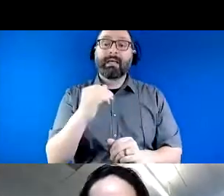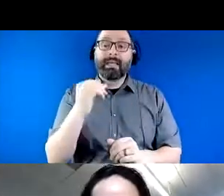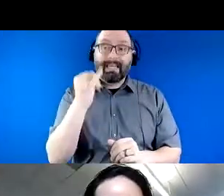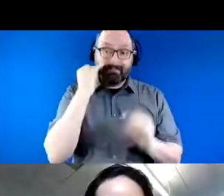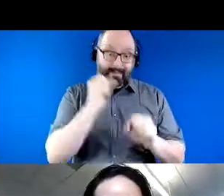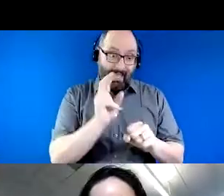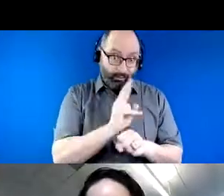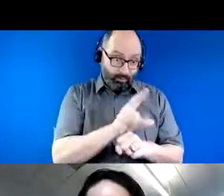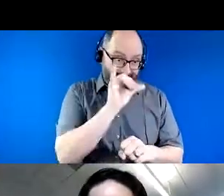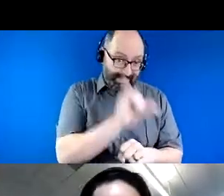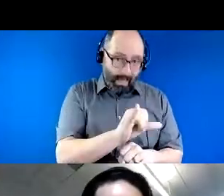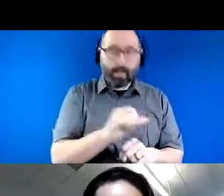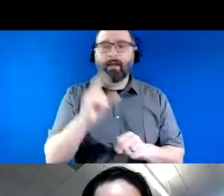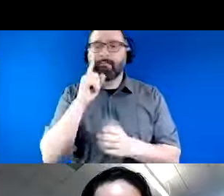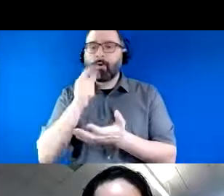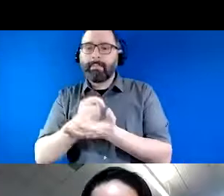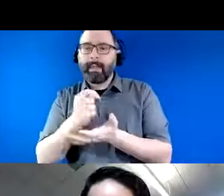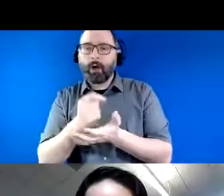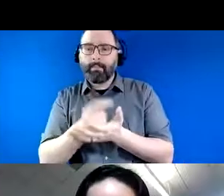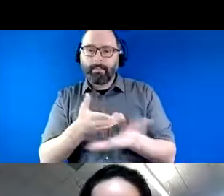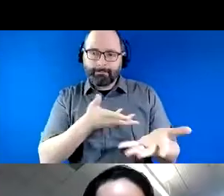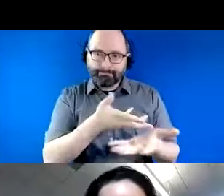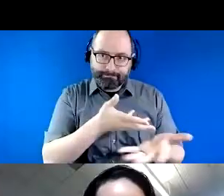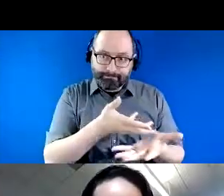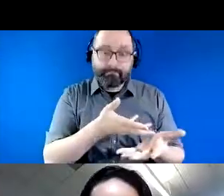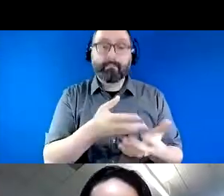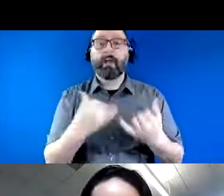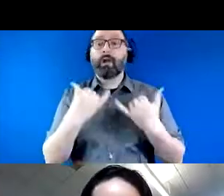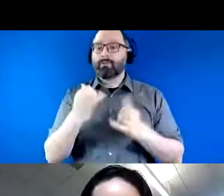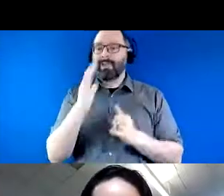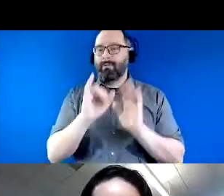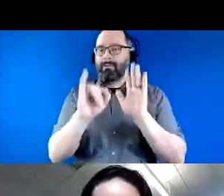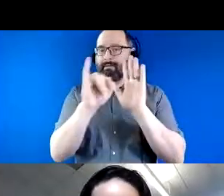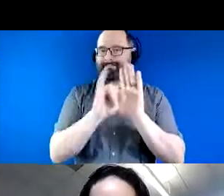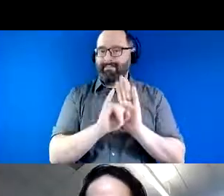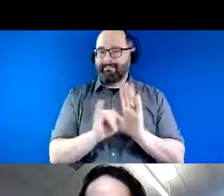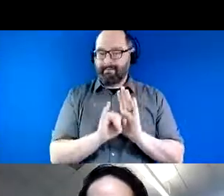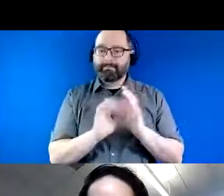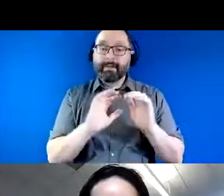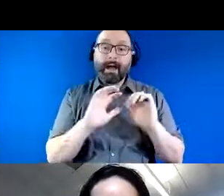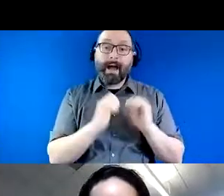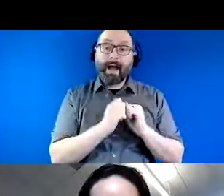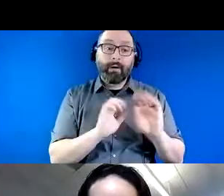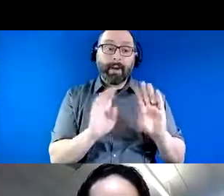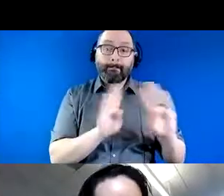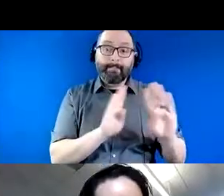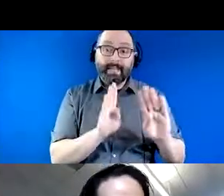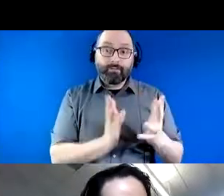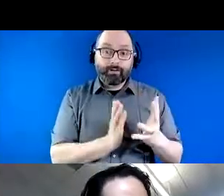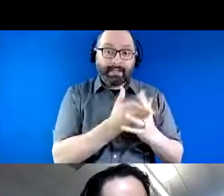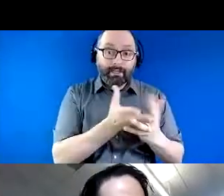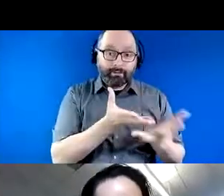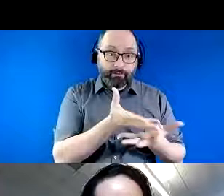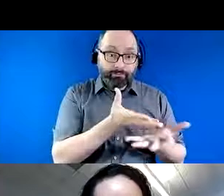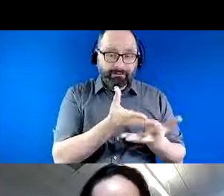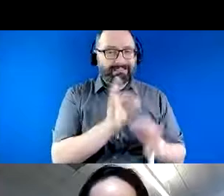therapeutic intervention. Today, we'll identify how behavioral interventions are a key component for the management